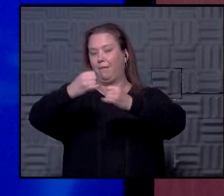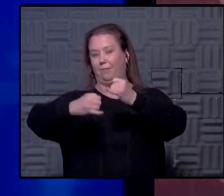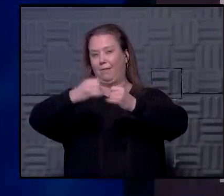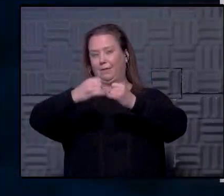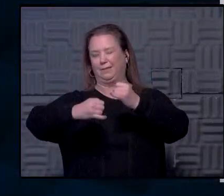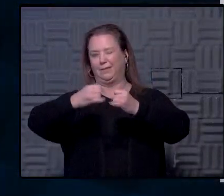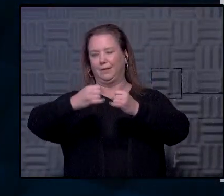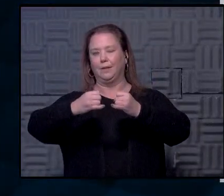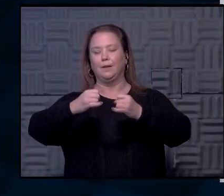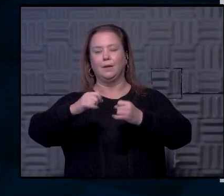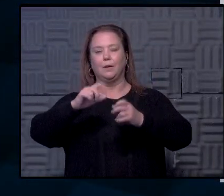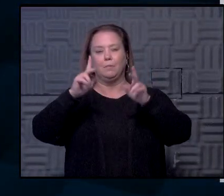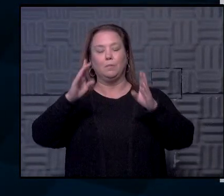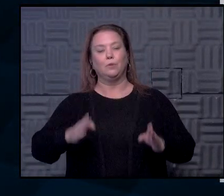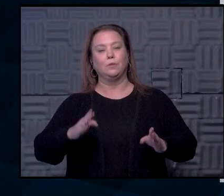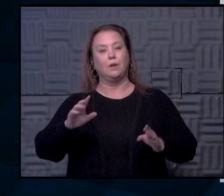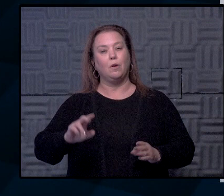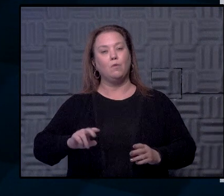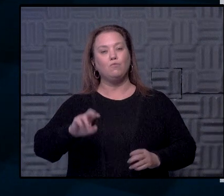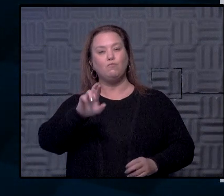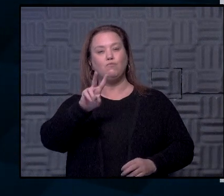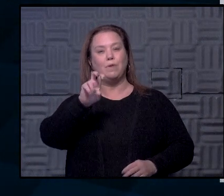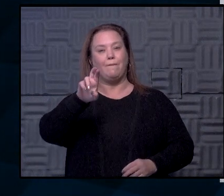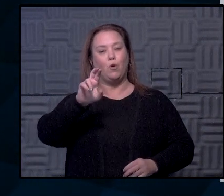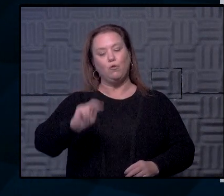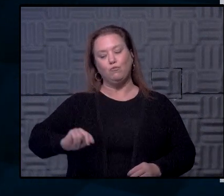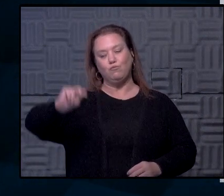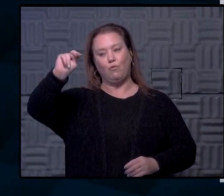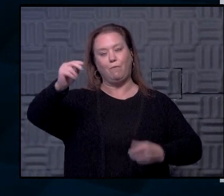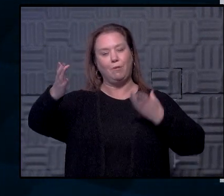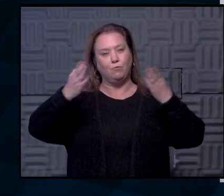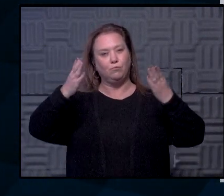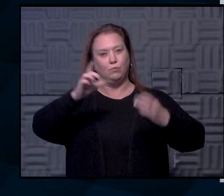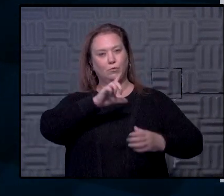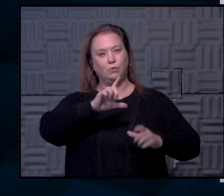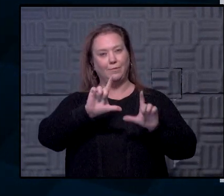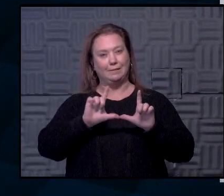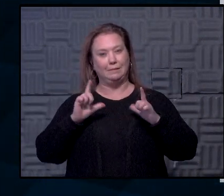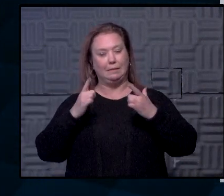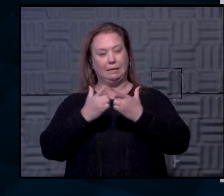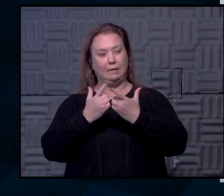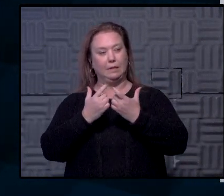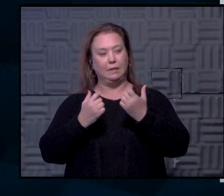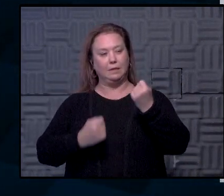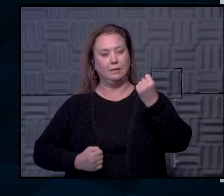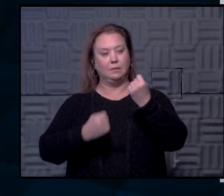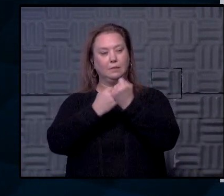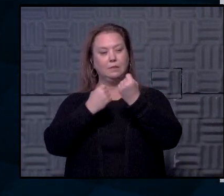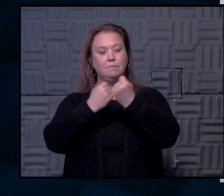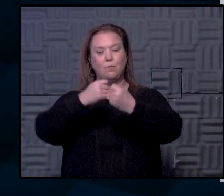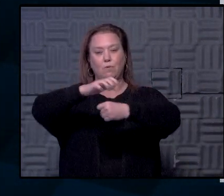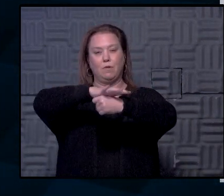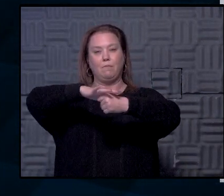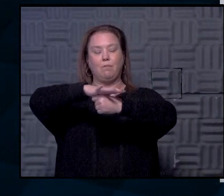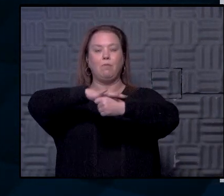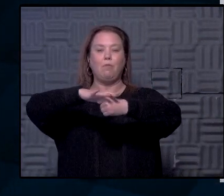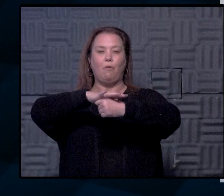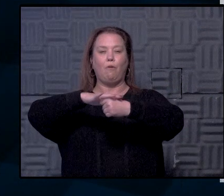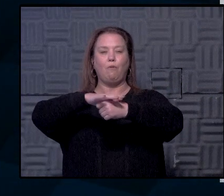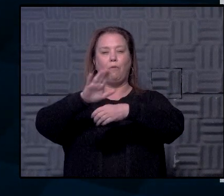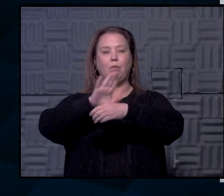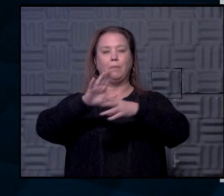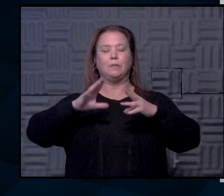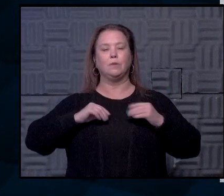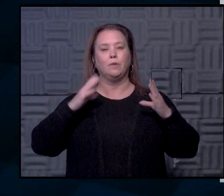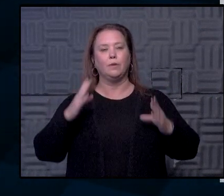River North Business League, where they're taking a slightly different approach to safety and supporting local merchants. Joe, tell us